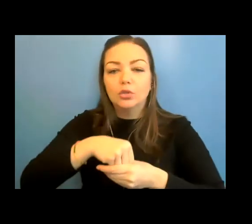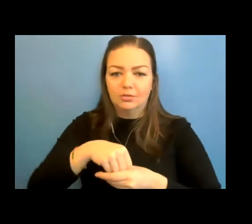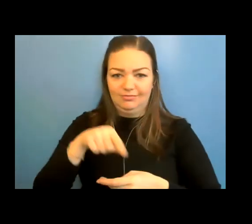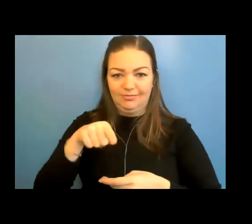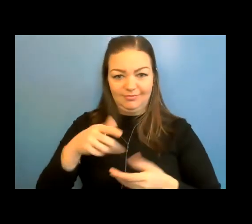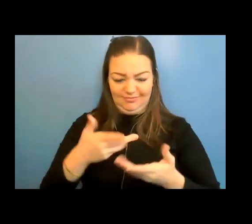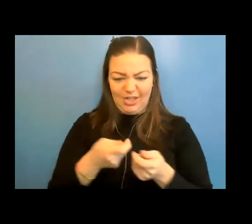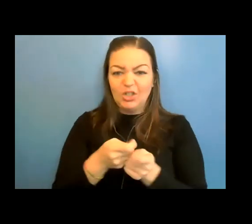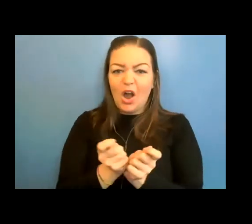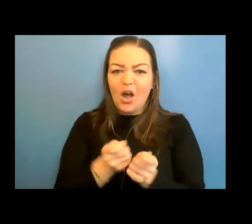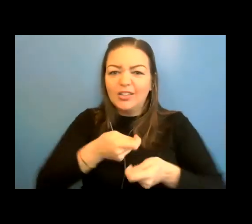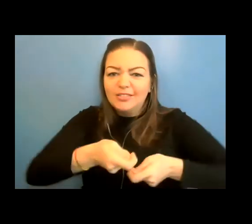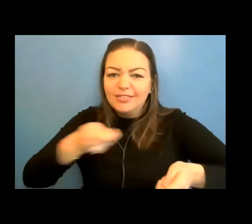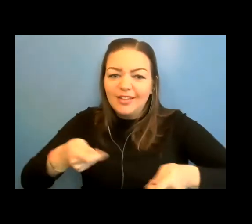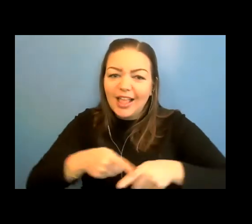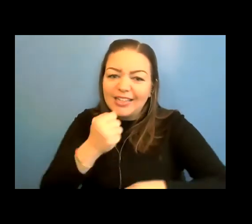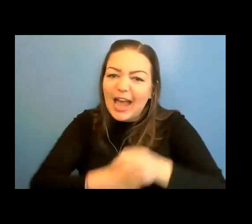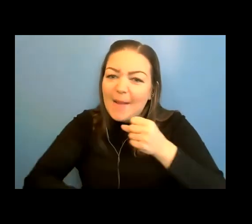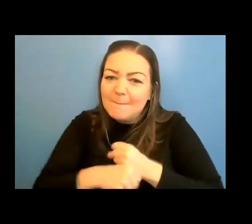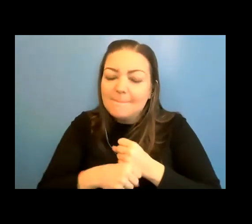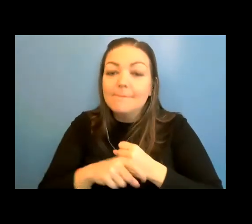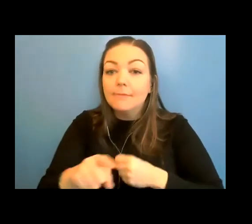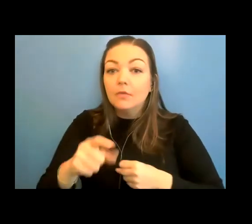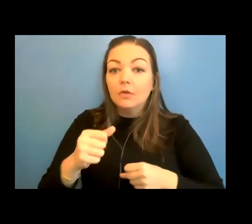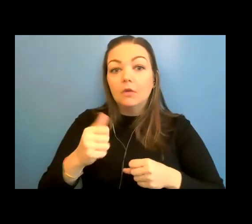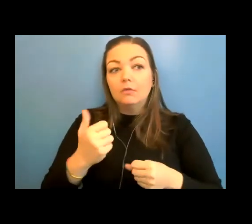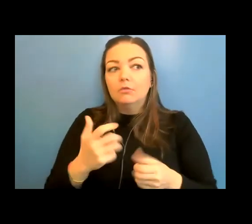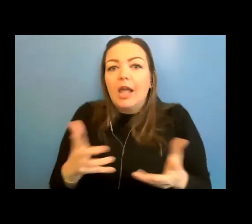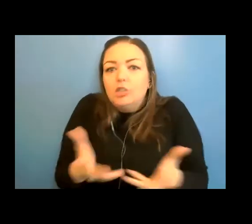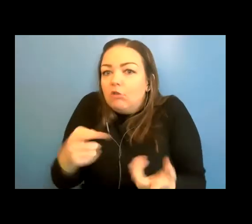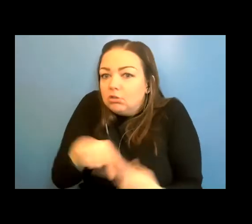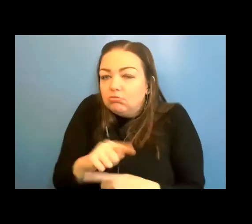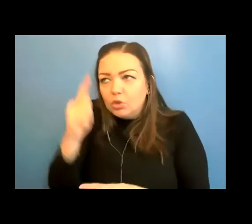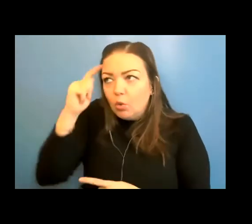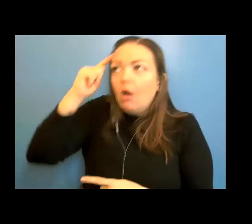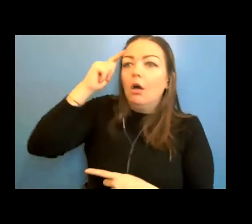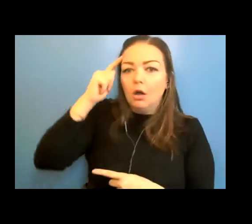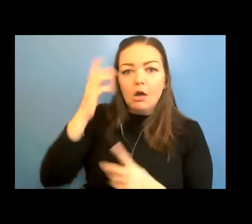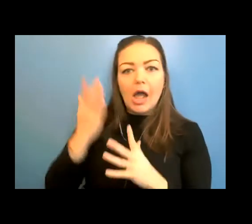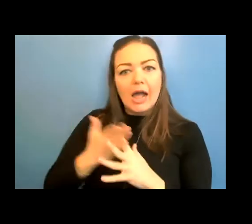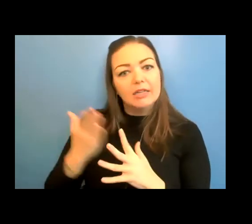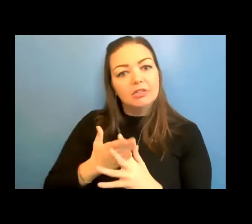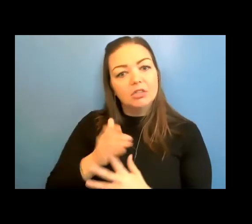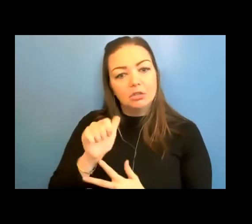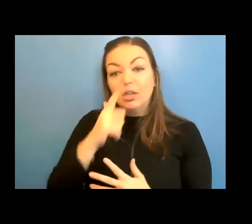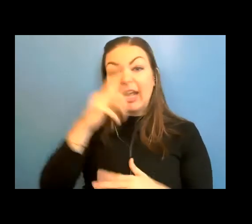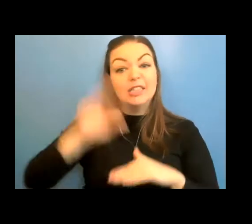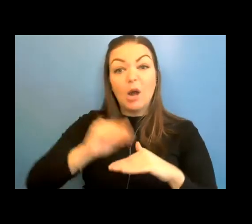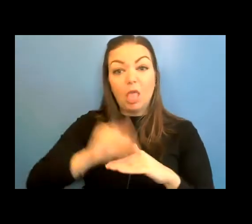think differently about access. There's a link just gone in the chat now about them. You can download them, they're